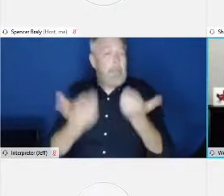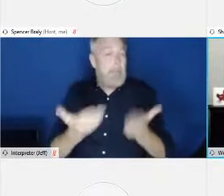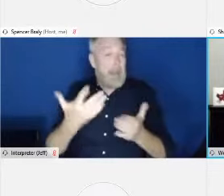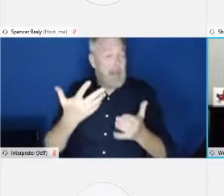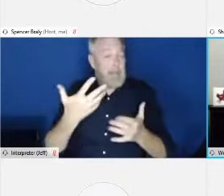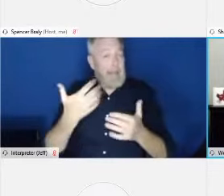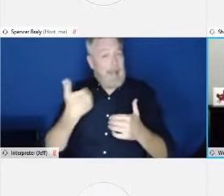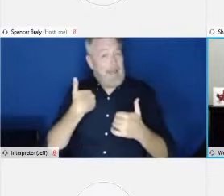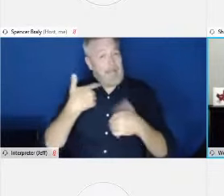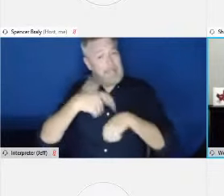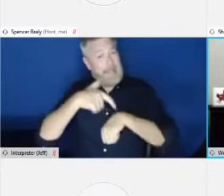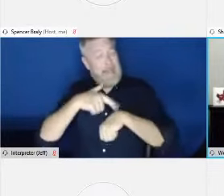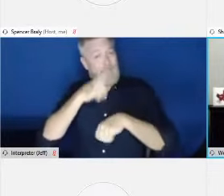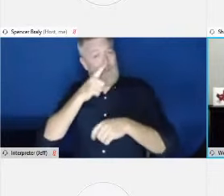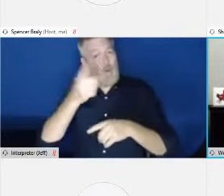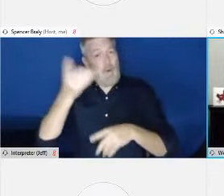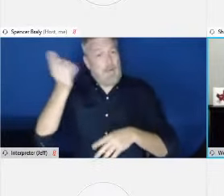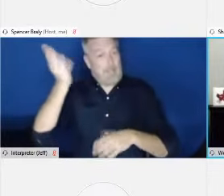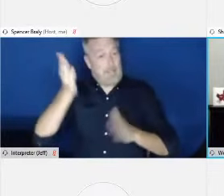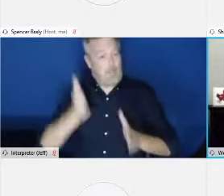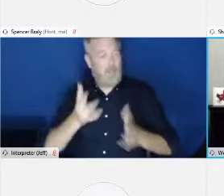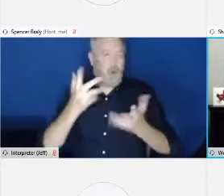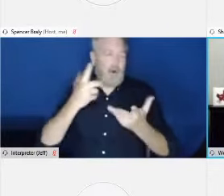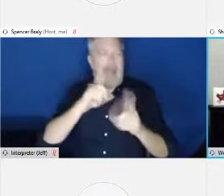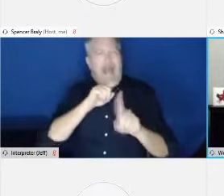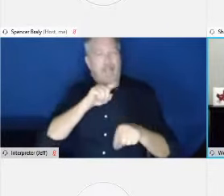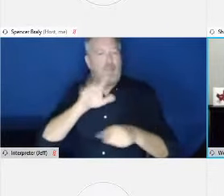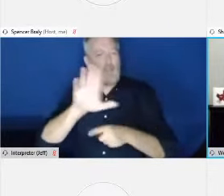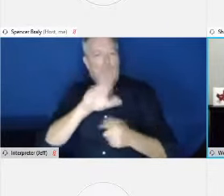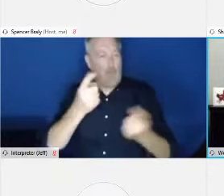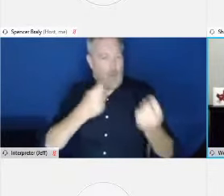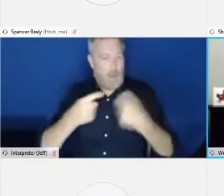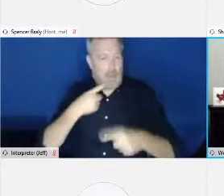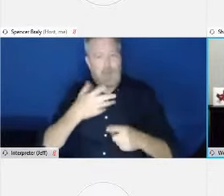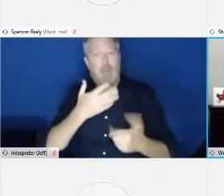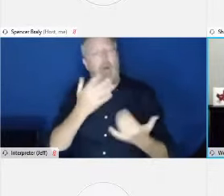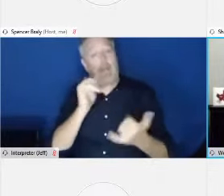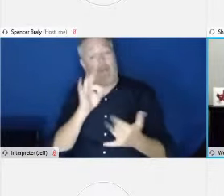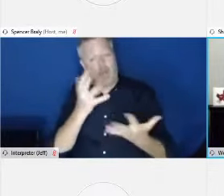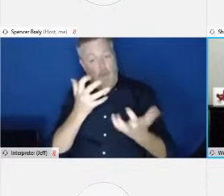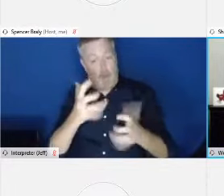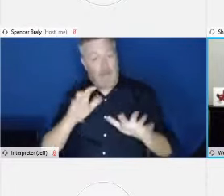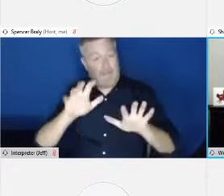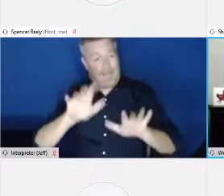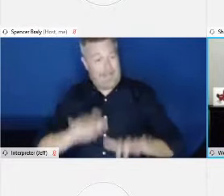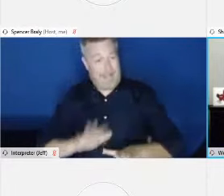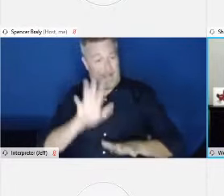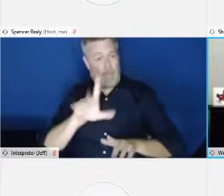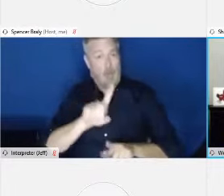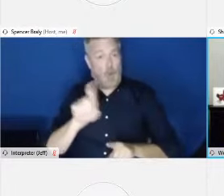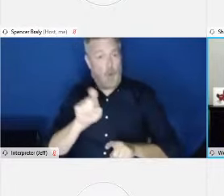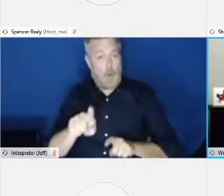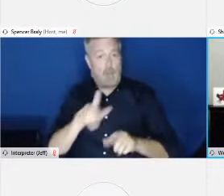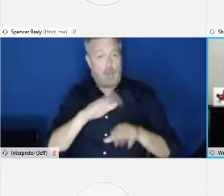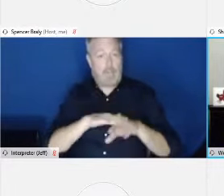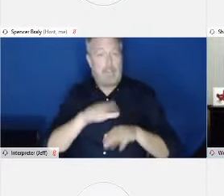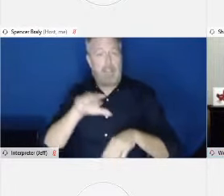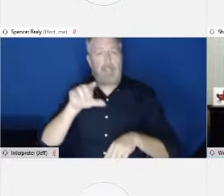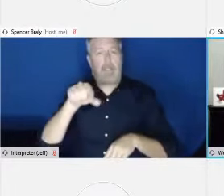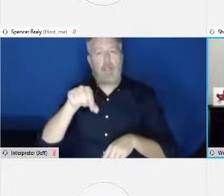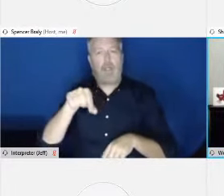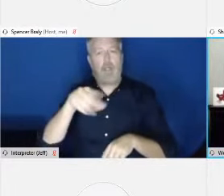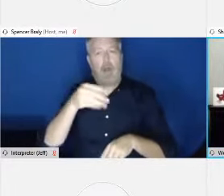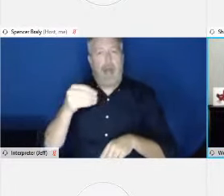at the end. So please go ahead and begin typing your questions into the Q&A box.